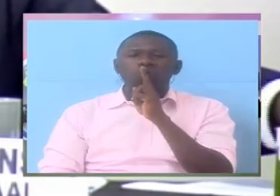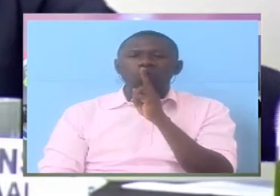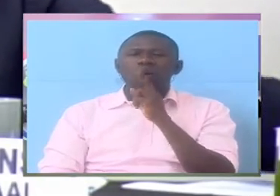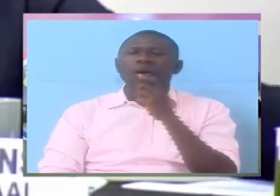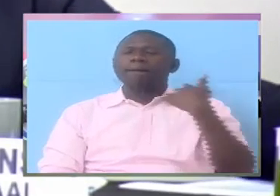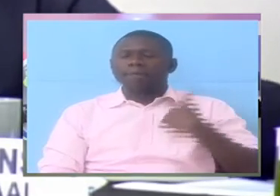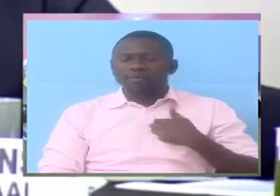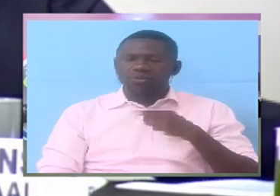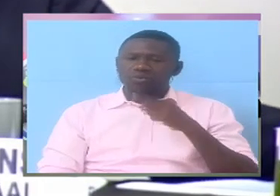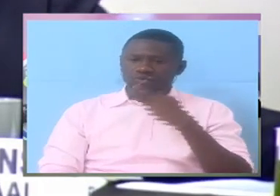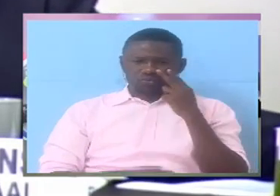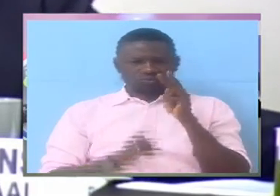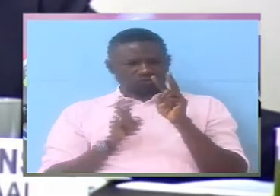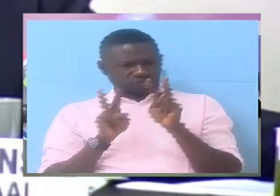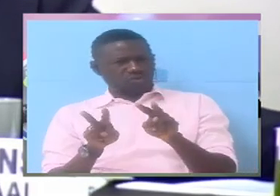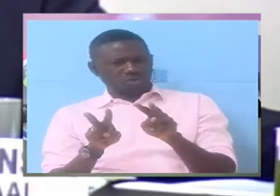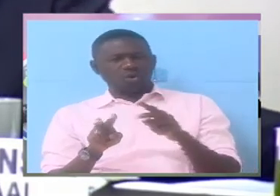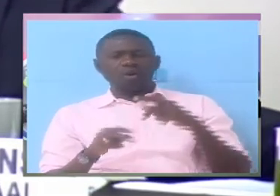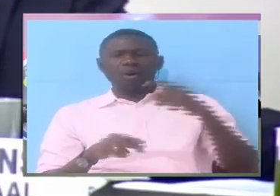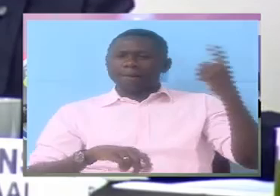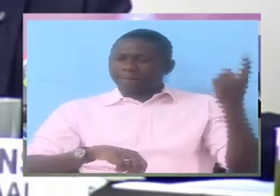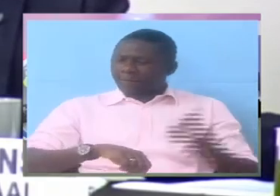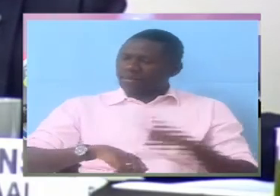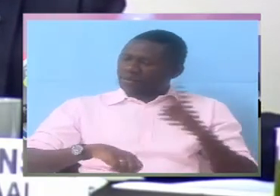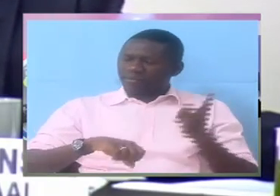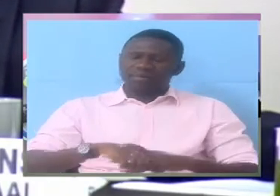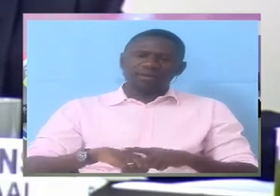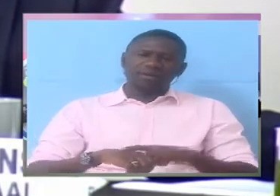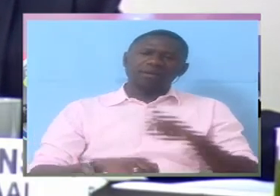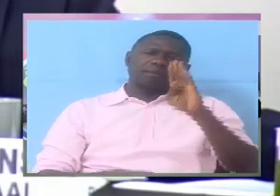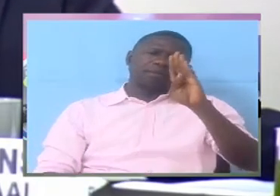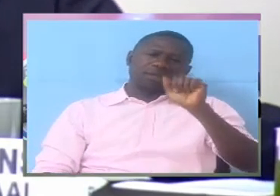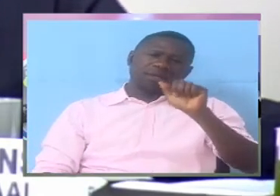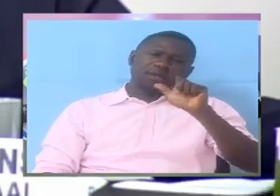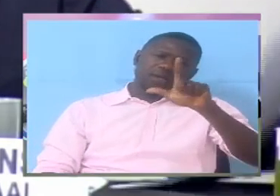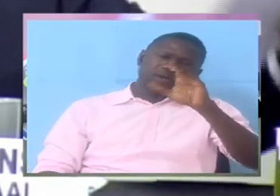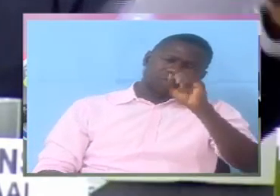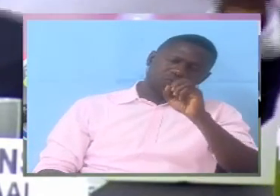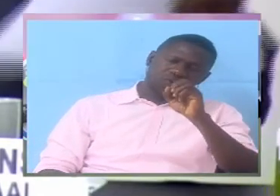people you saw beat Balo Kante? You have admitted